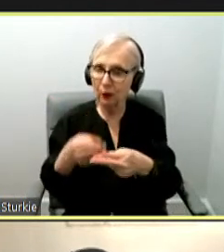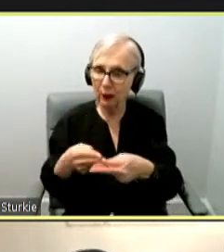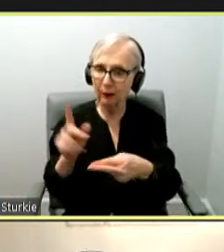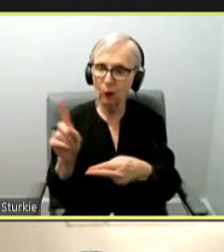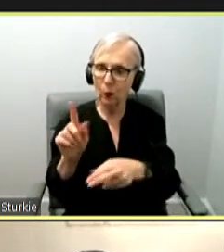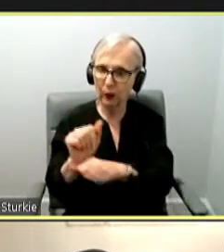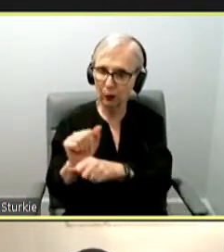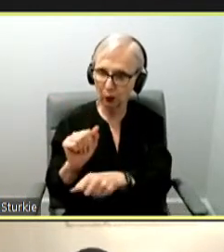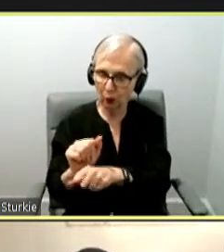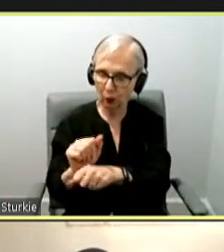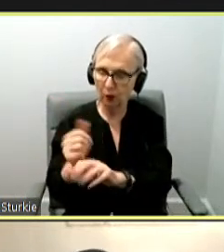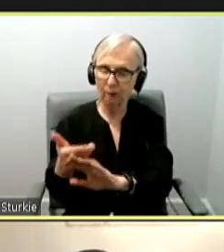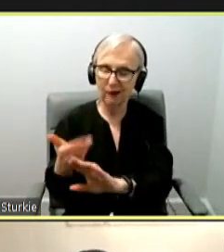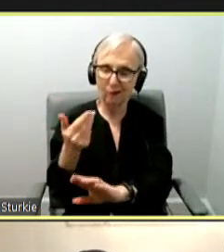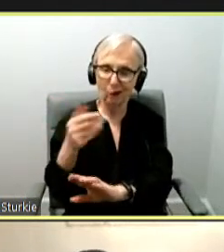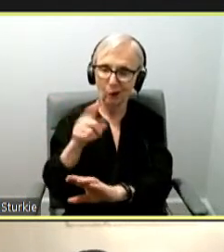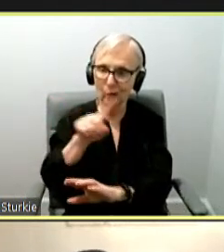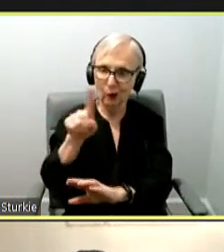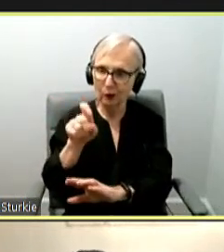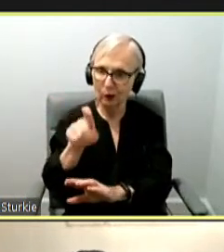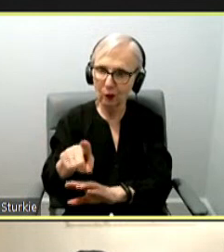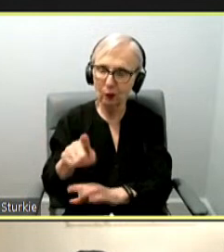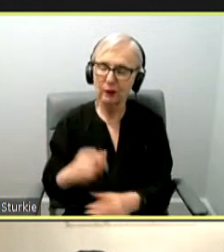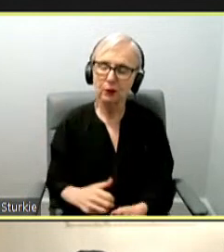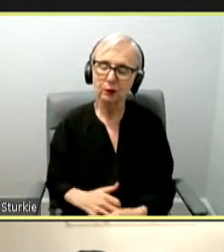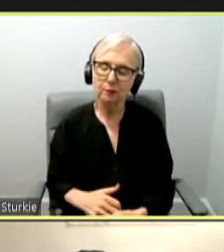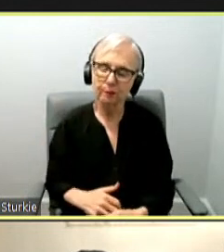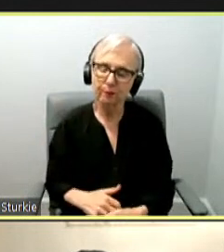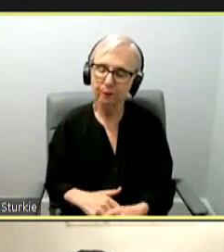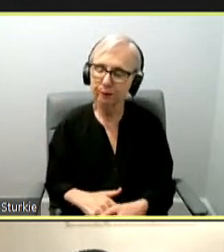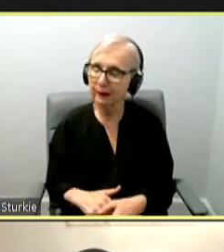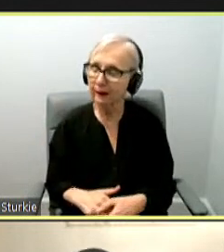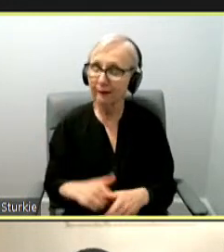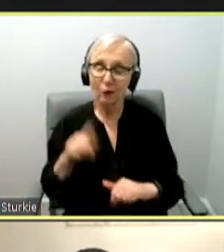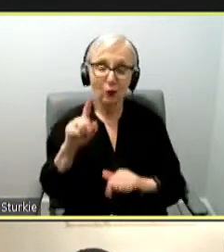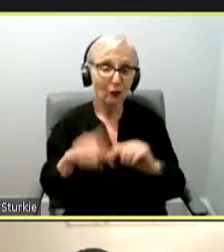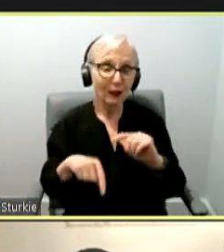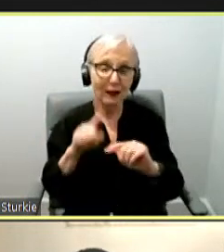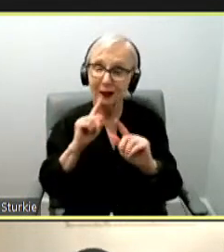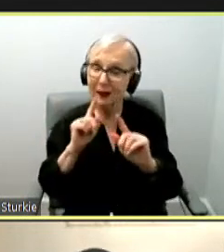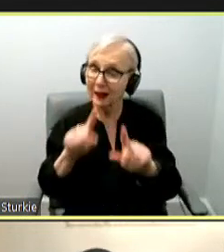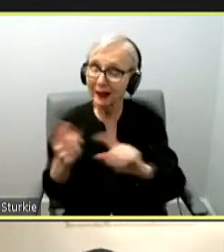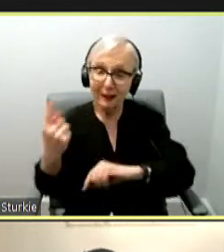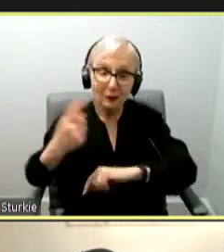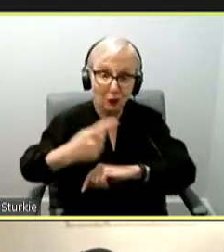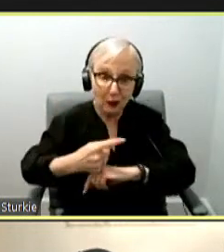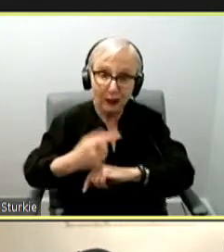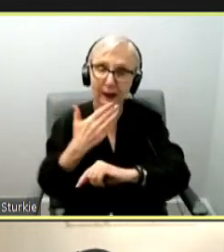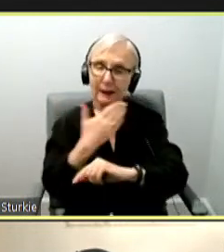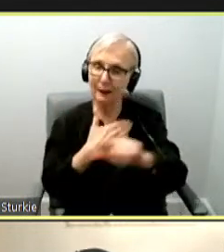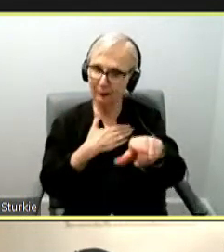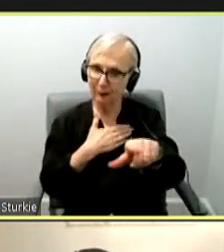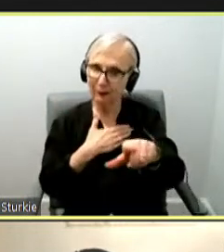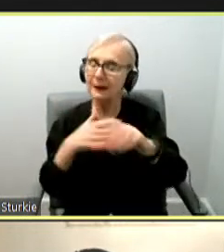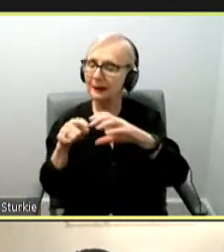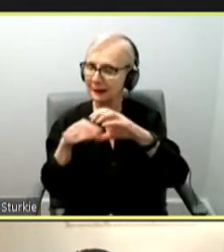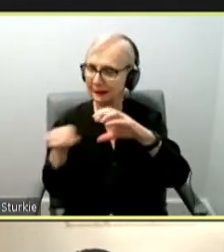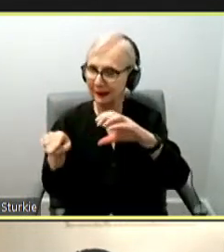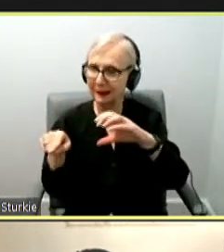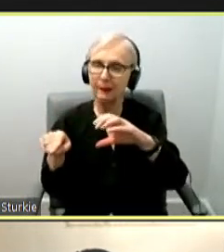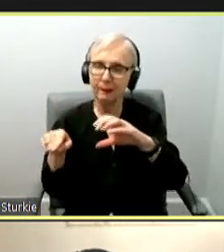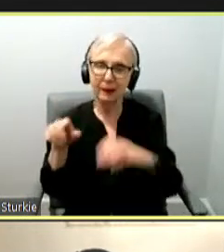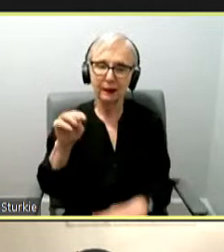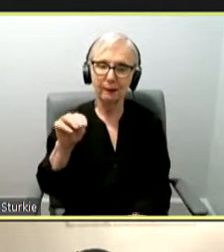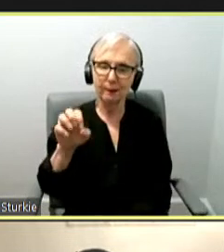before asking your question. And if there's any questions that you're unable to get answered today or that maybe were not covered in today's press conference, feel free to email us